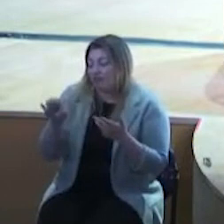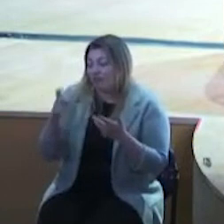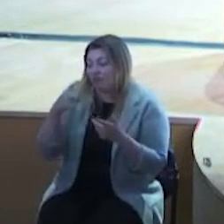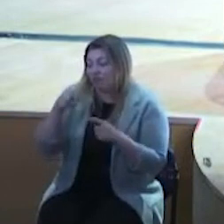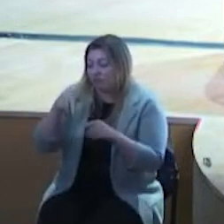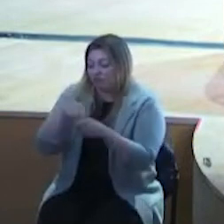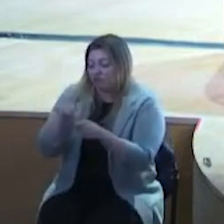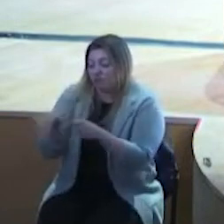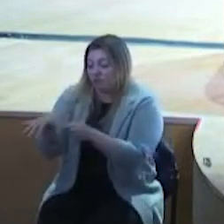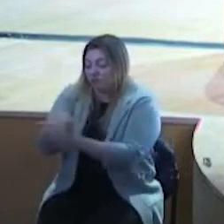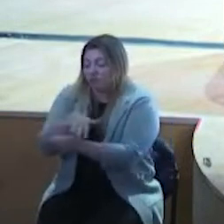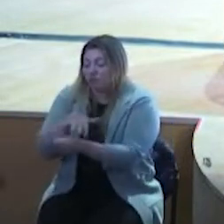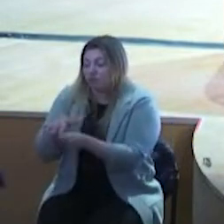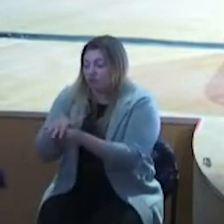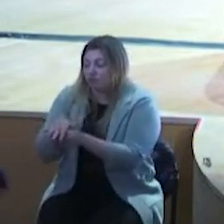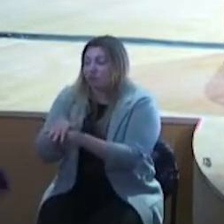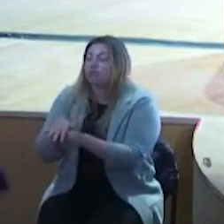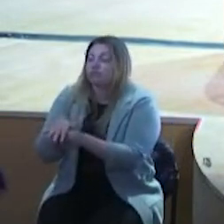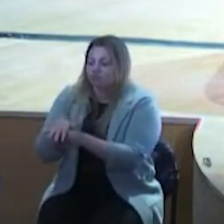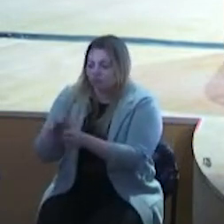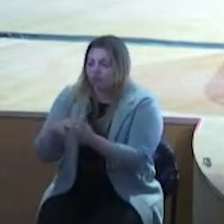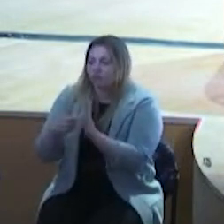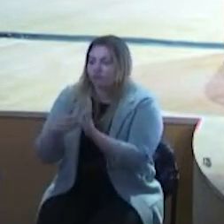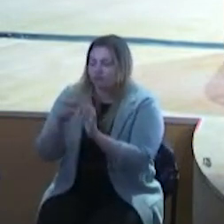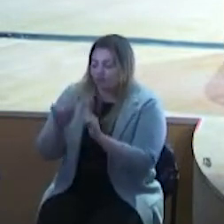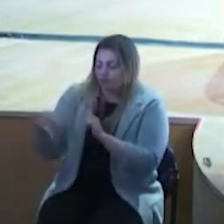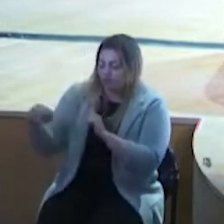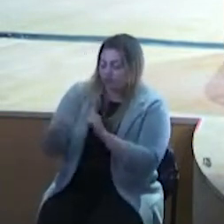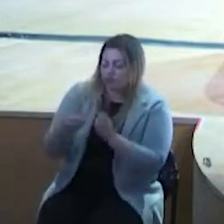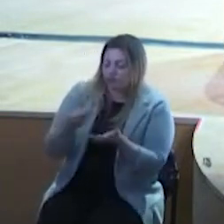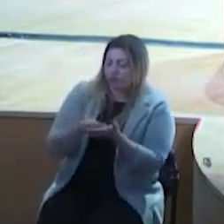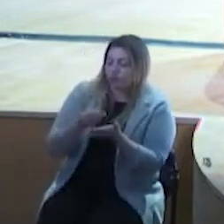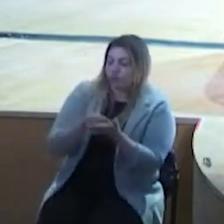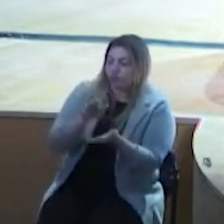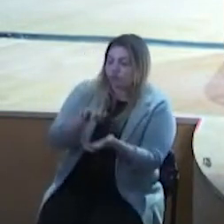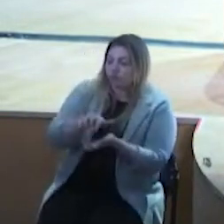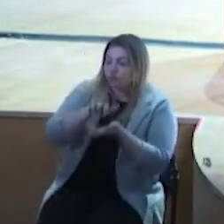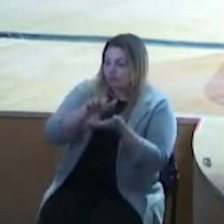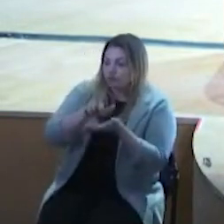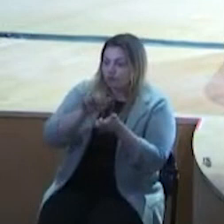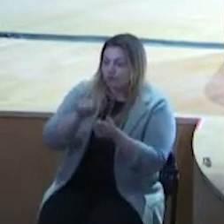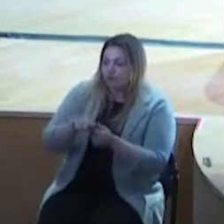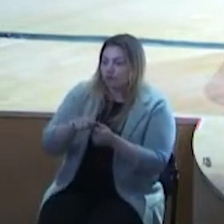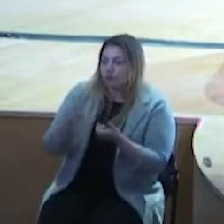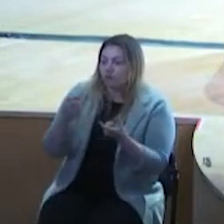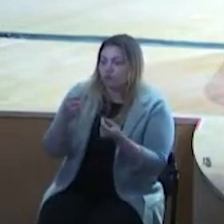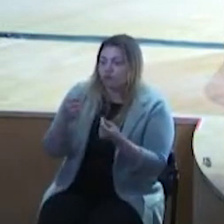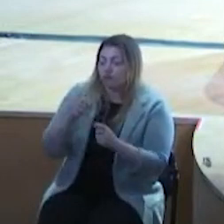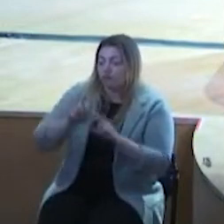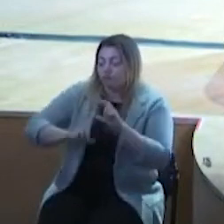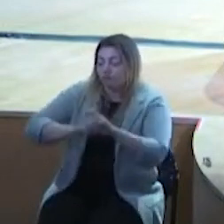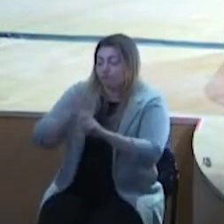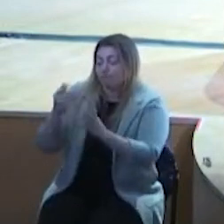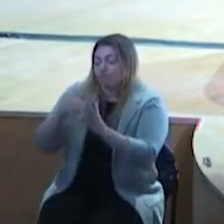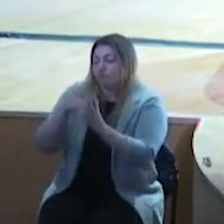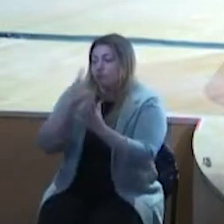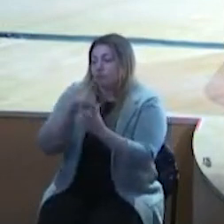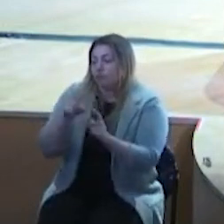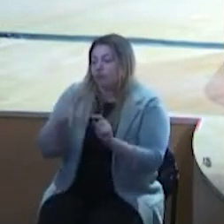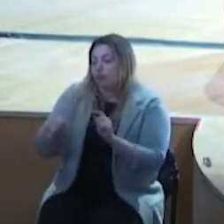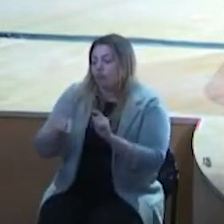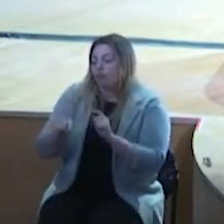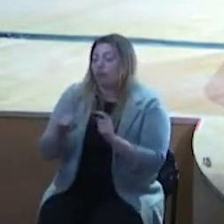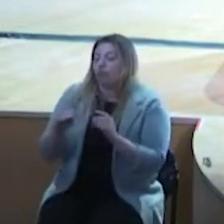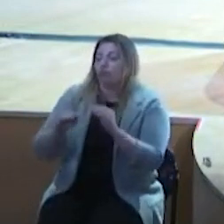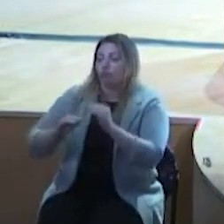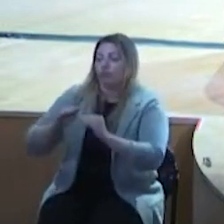those spaces in order to put back dollars towards habitat restoration,